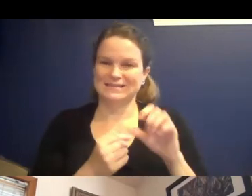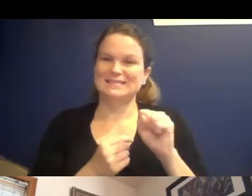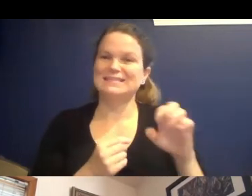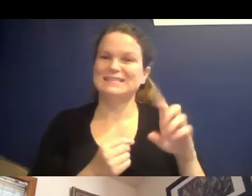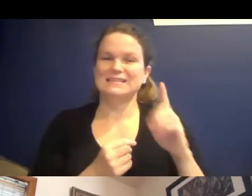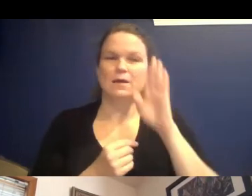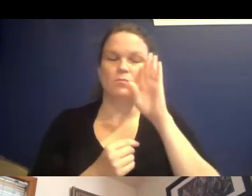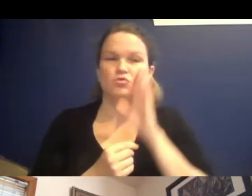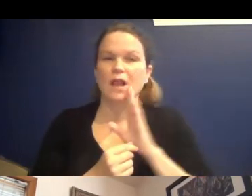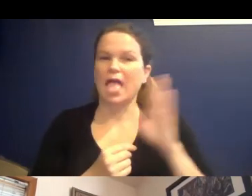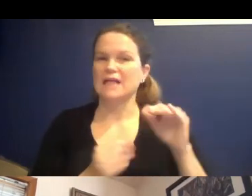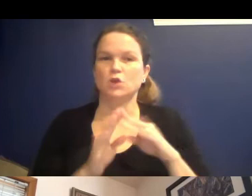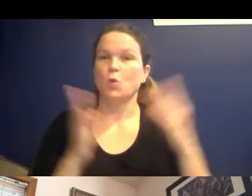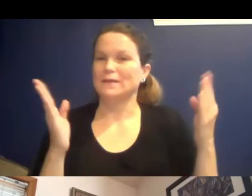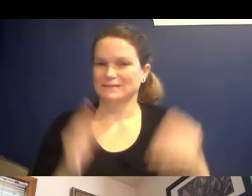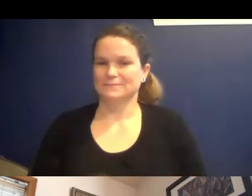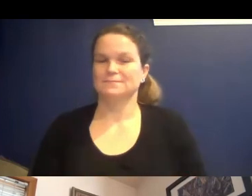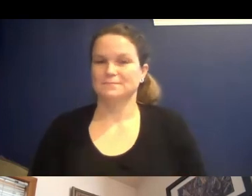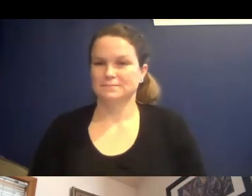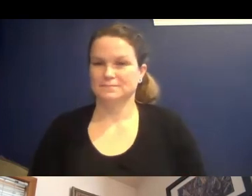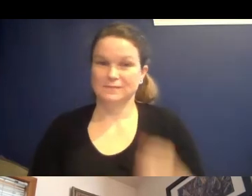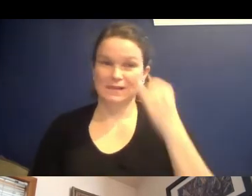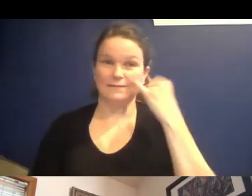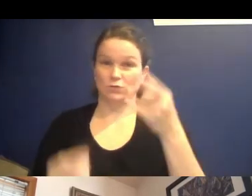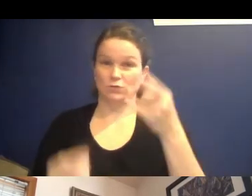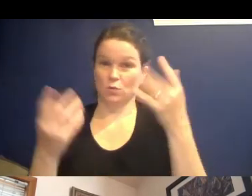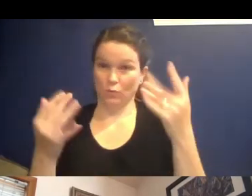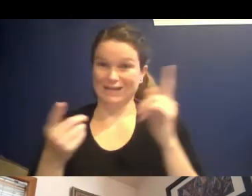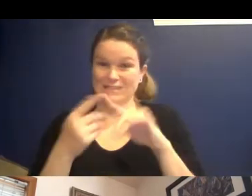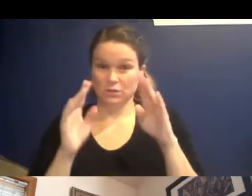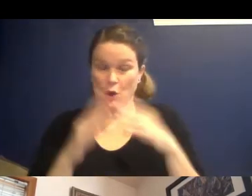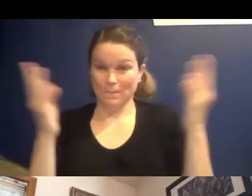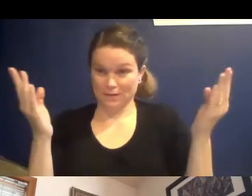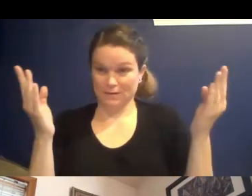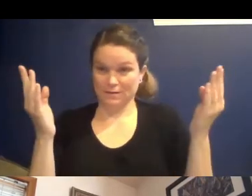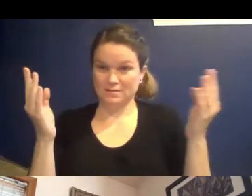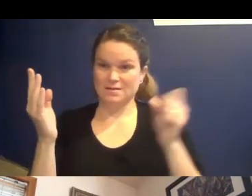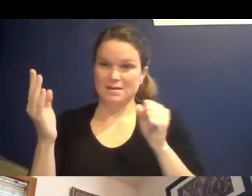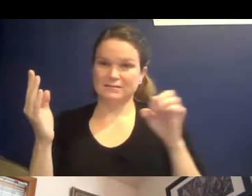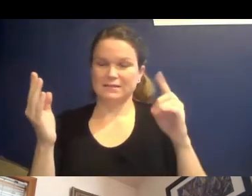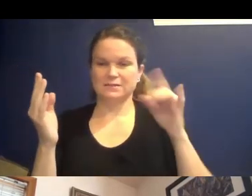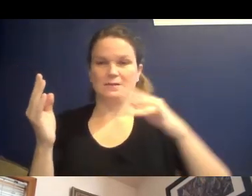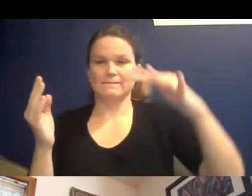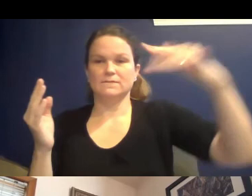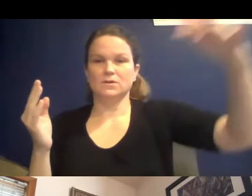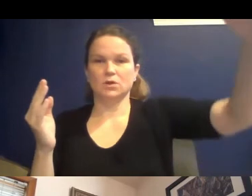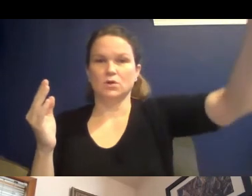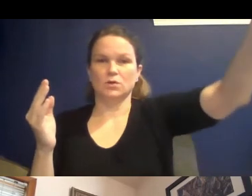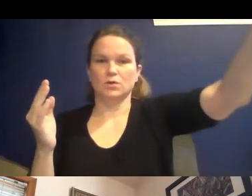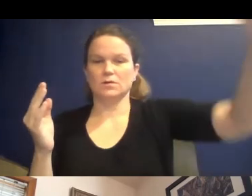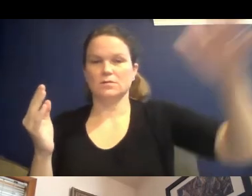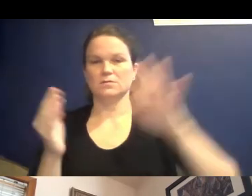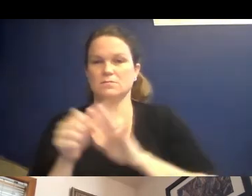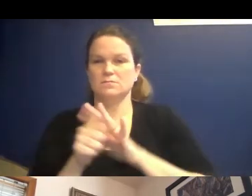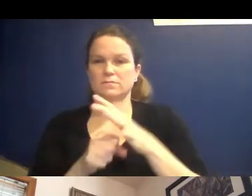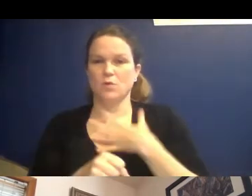pod hasn't opened up. If you wait till the pod opens up, then the seed floats away and there's all this white fluffy stuff